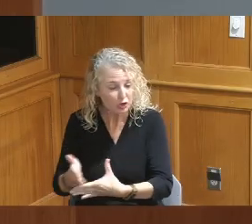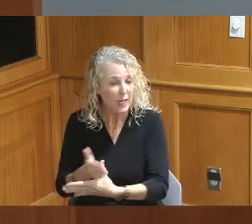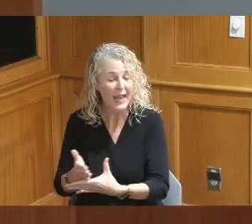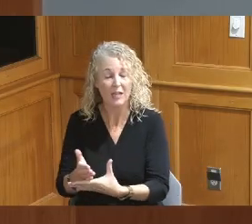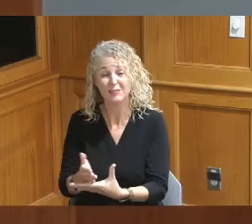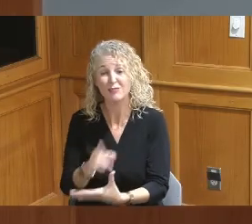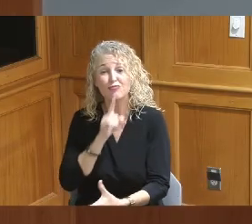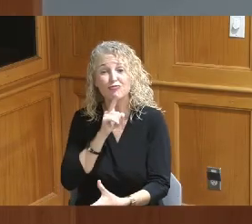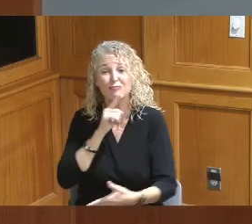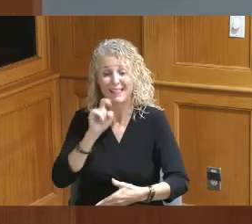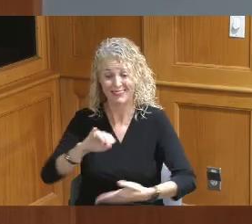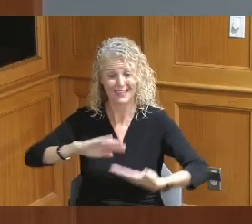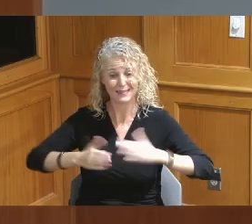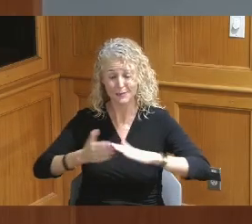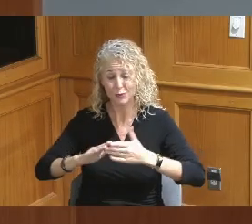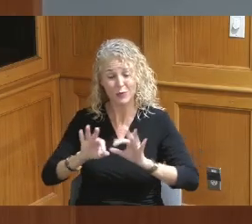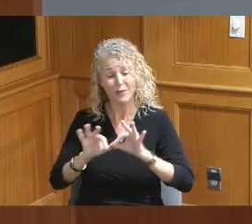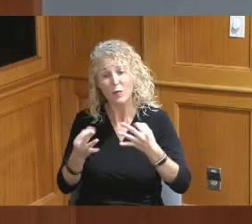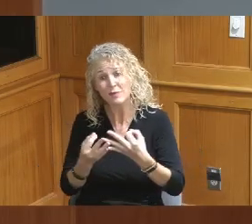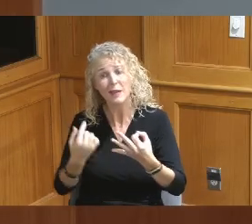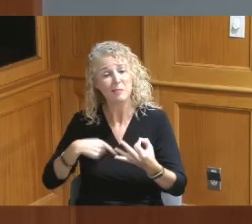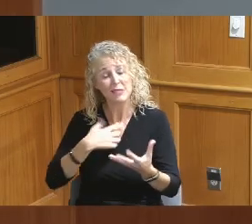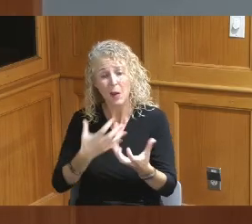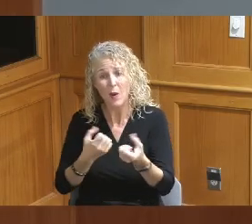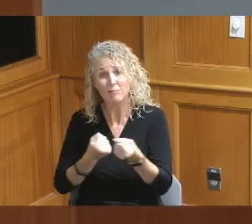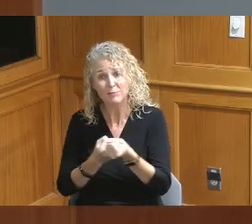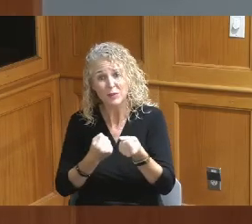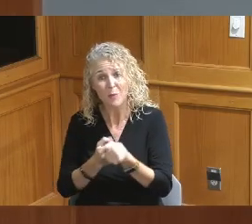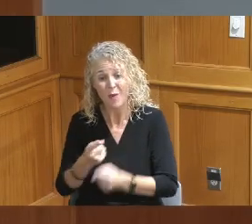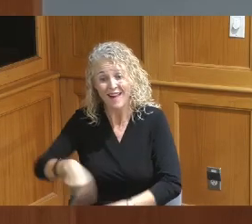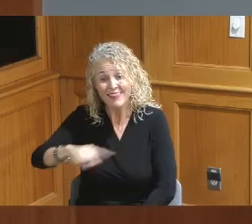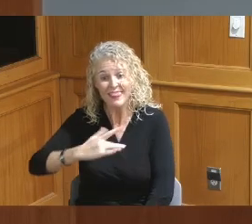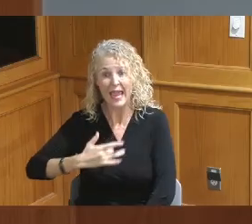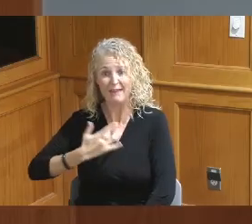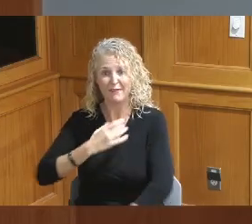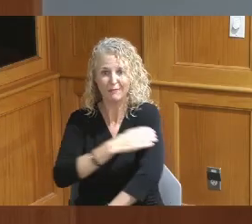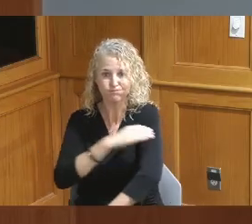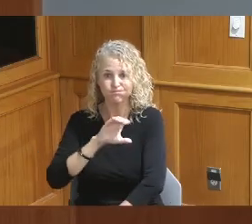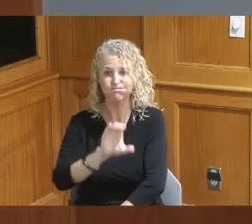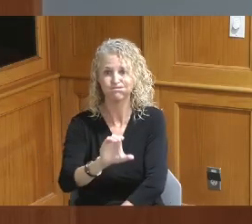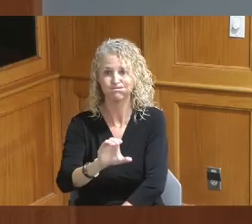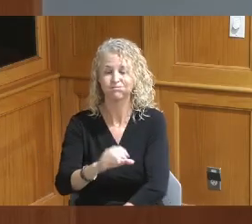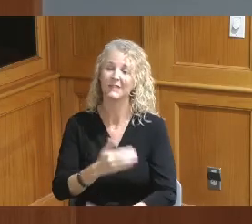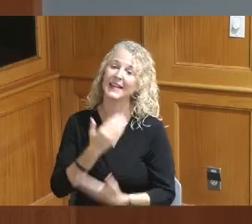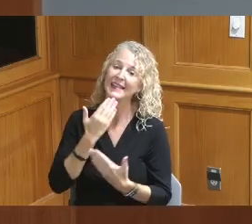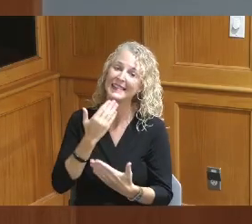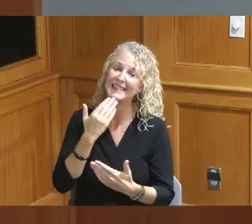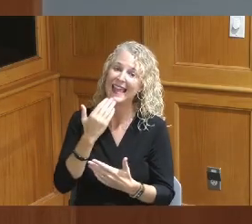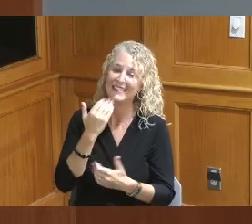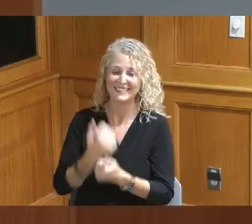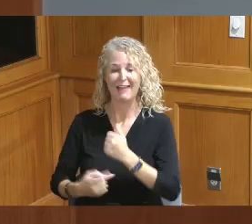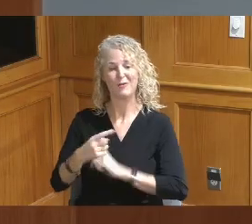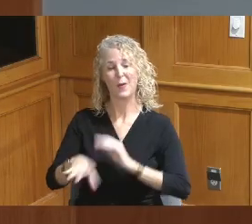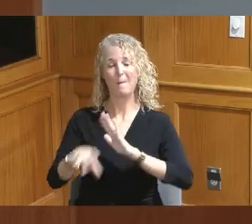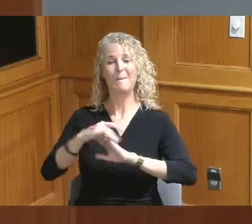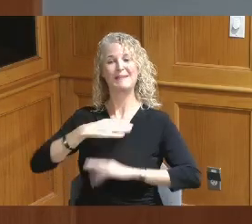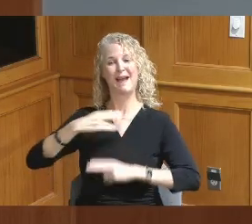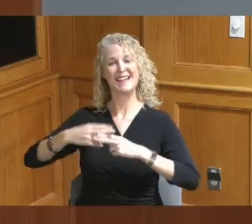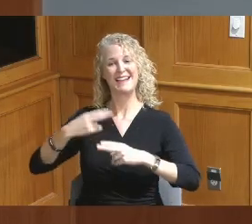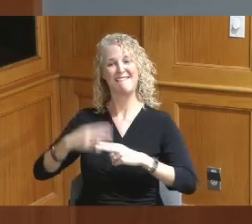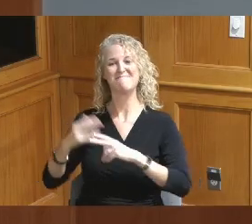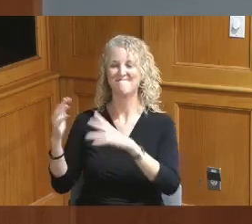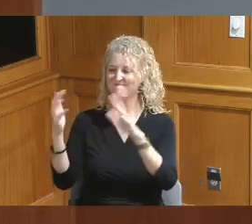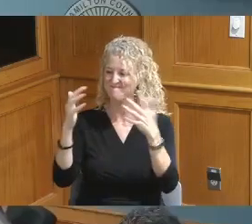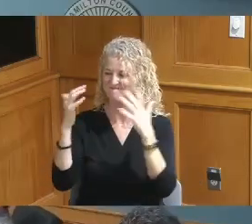into the community while empowering other people to get into this work as well. And I want to thank everybody that nominated me. Very